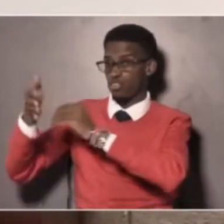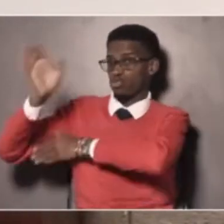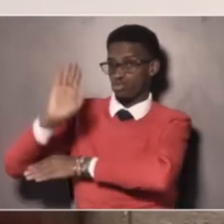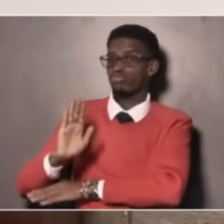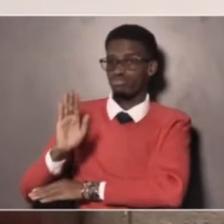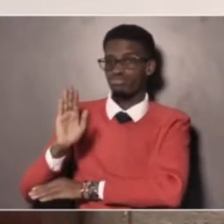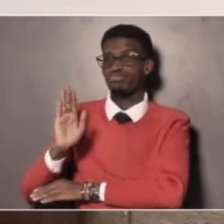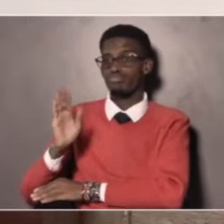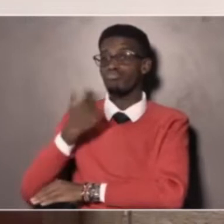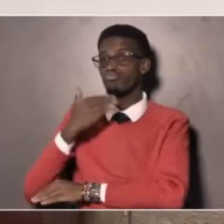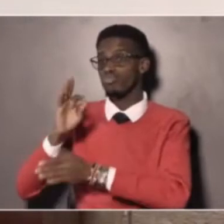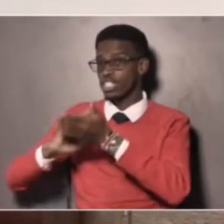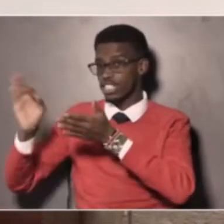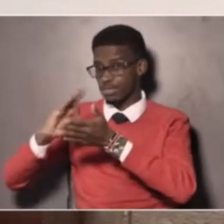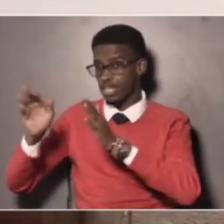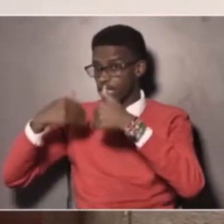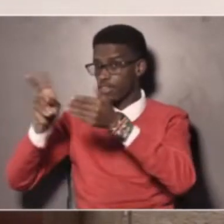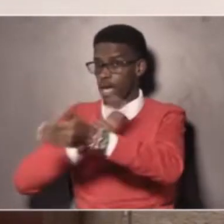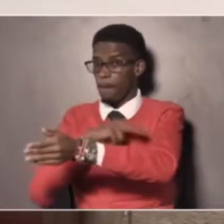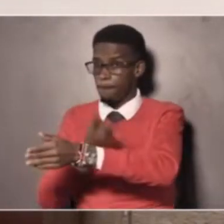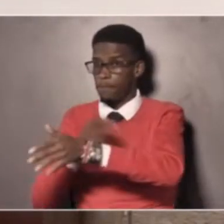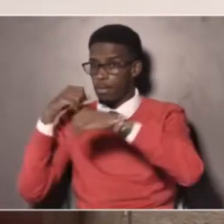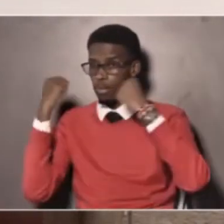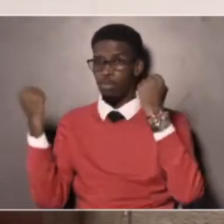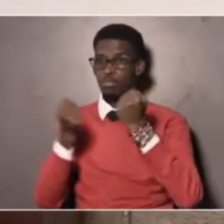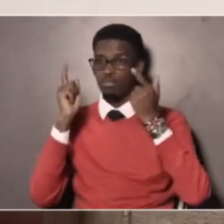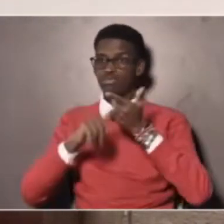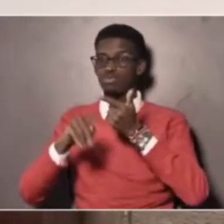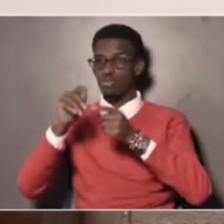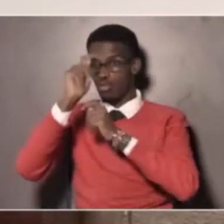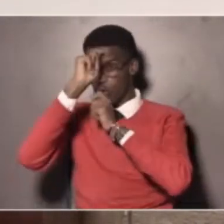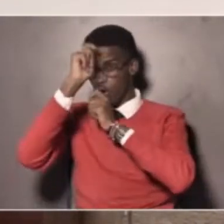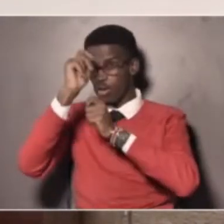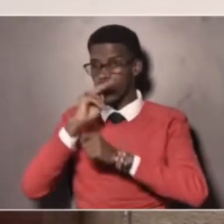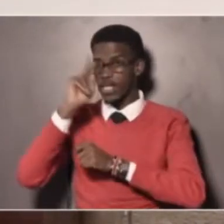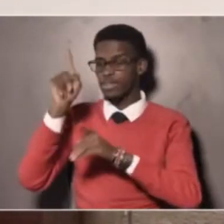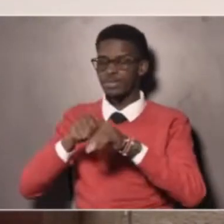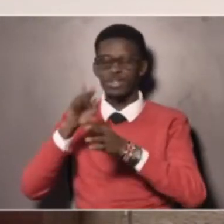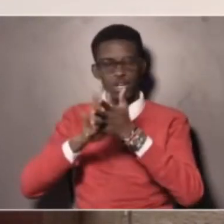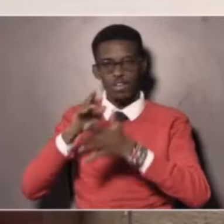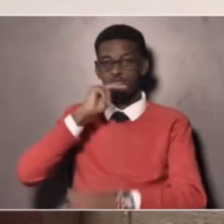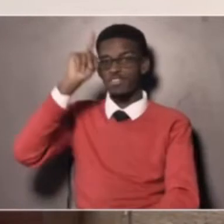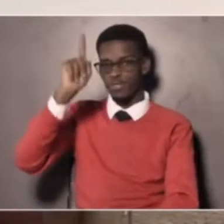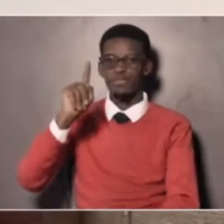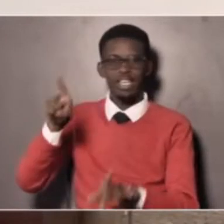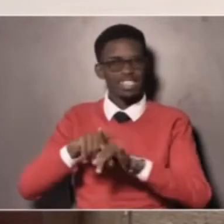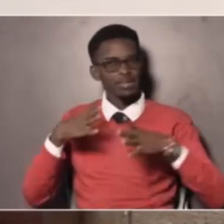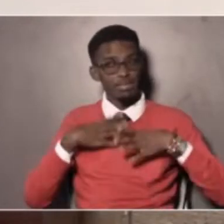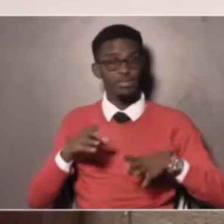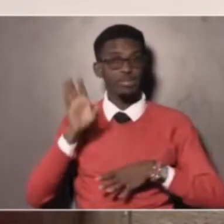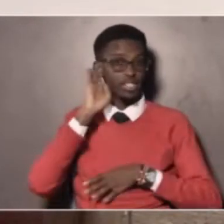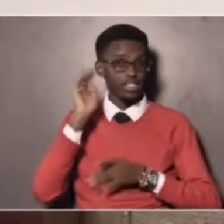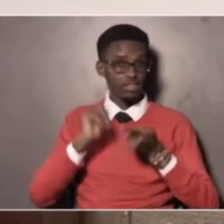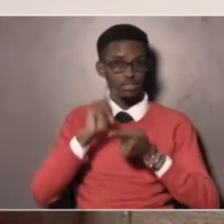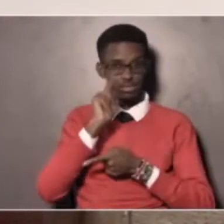will give you the spirit. He'll give you the power to be able to honor him and to glorify him. And the people listening to you are